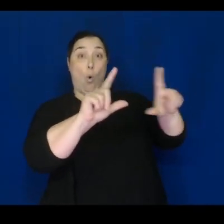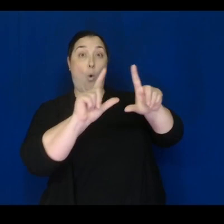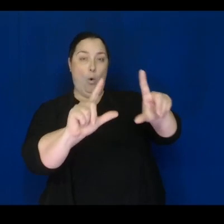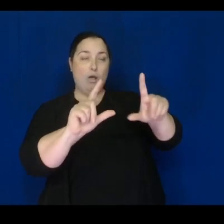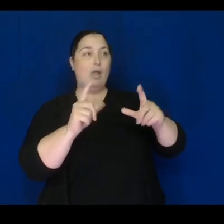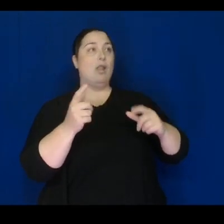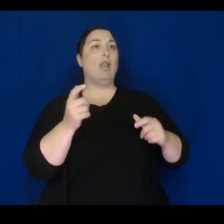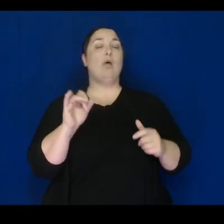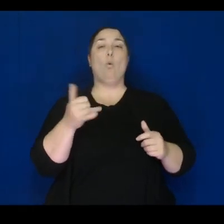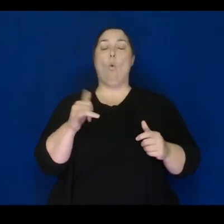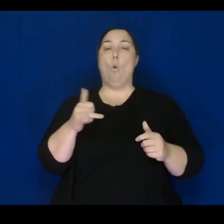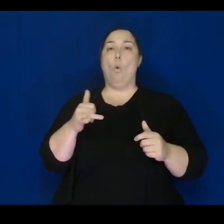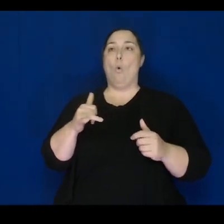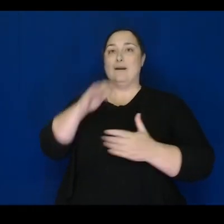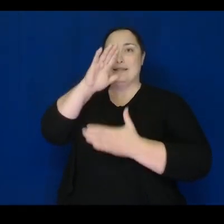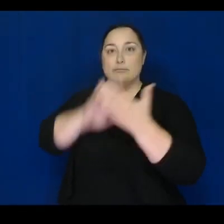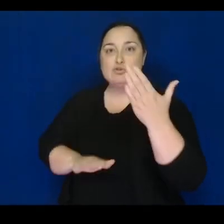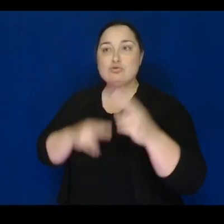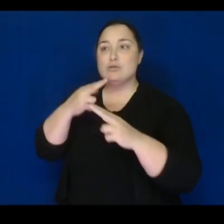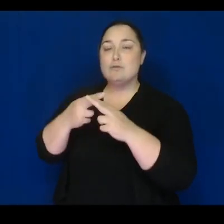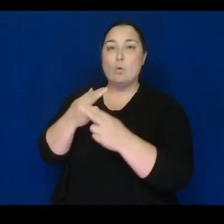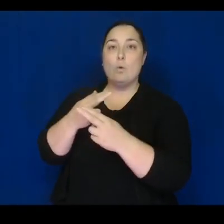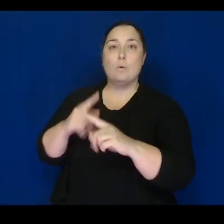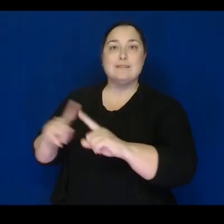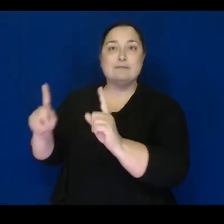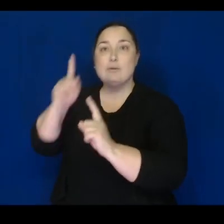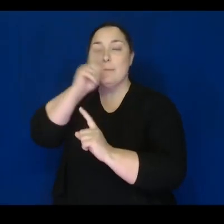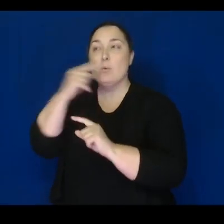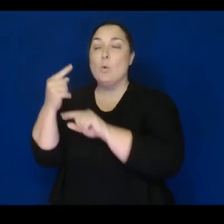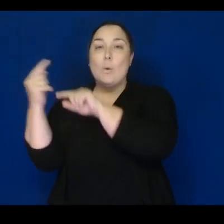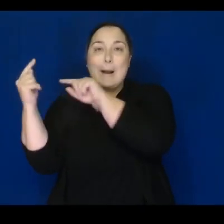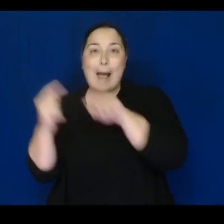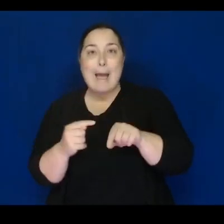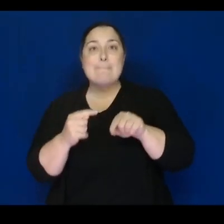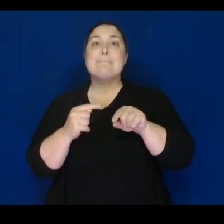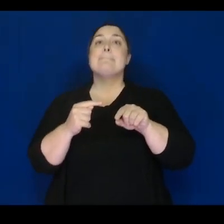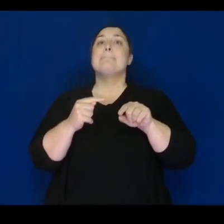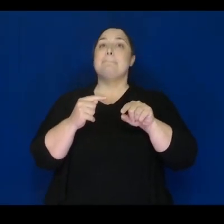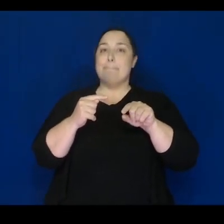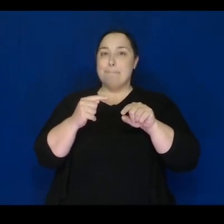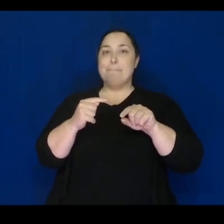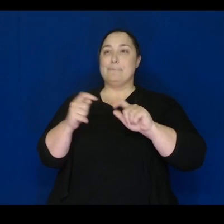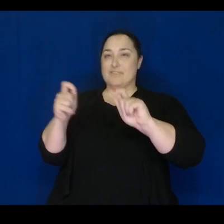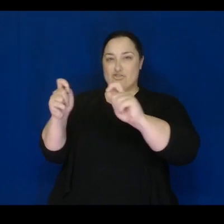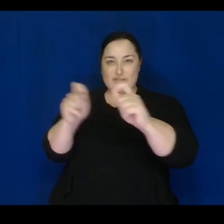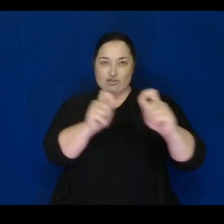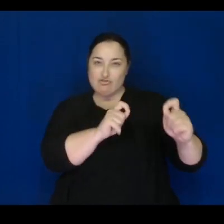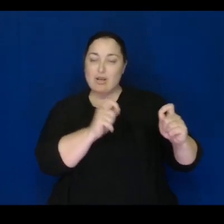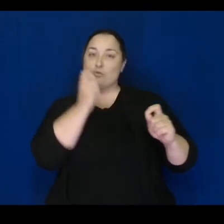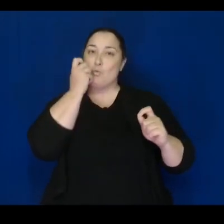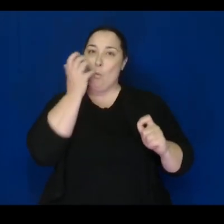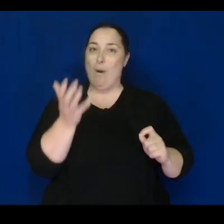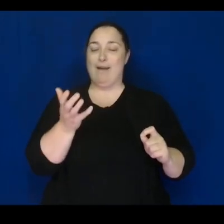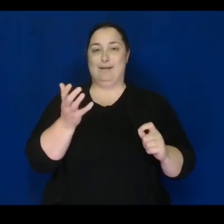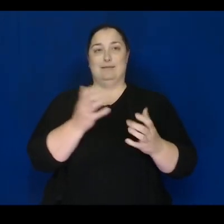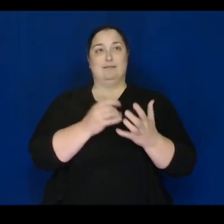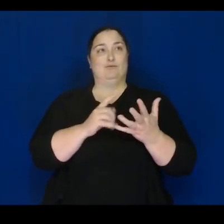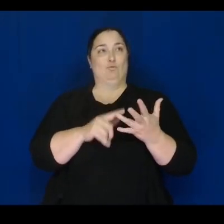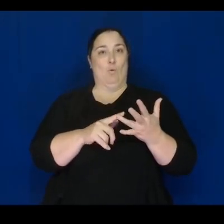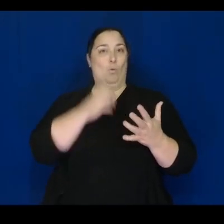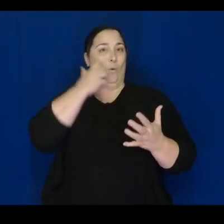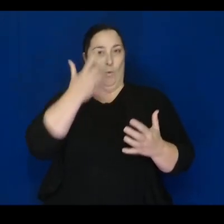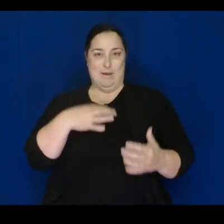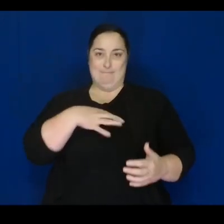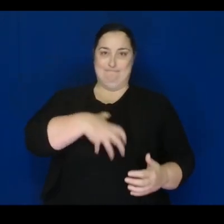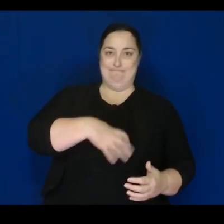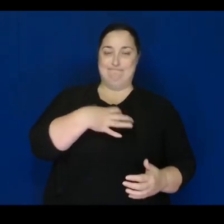creating experiences for different audiences that visit us. And so we really do have to adapt and learn along the way